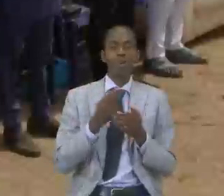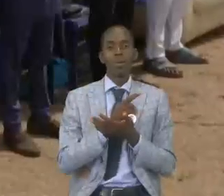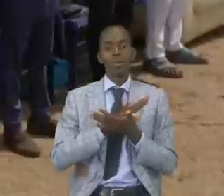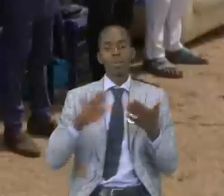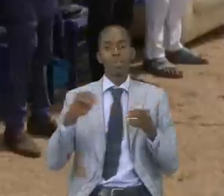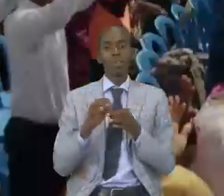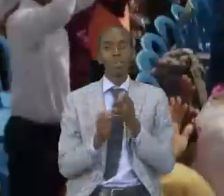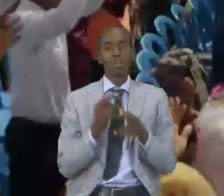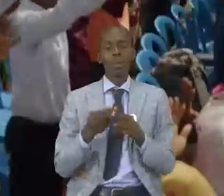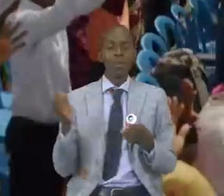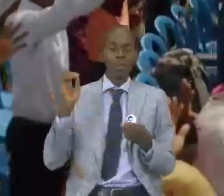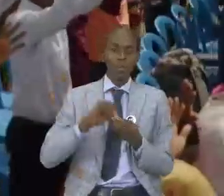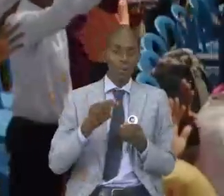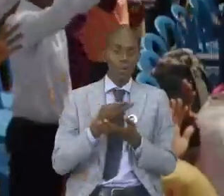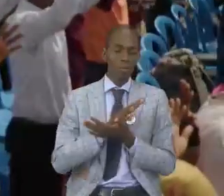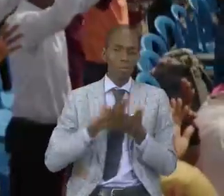godlier,